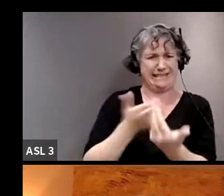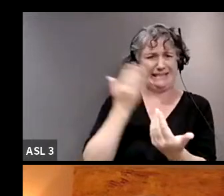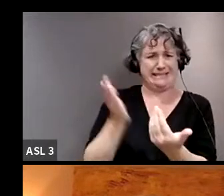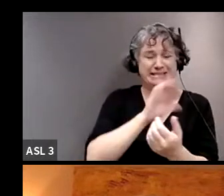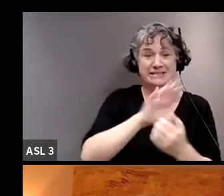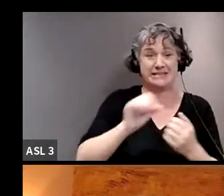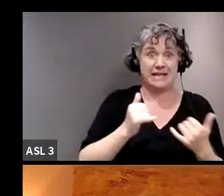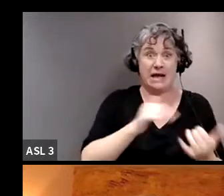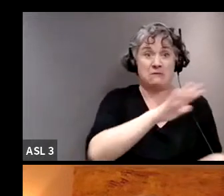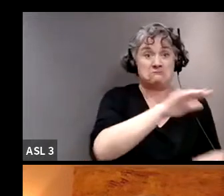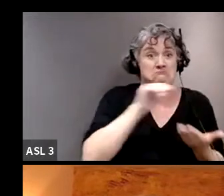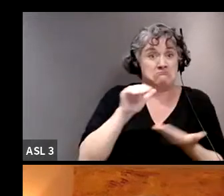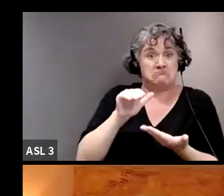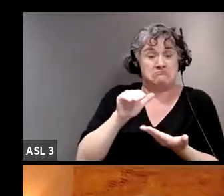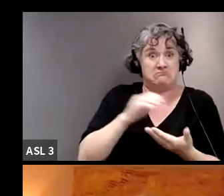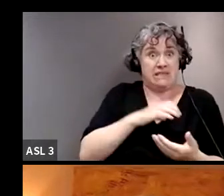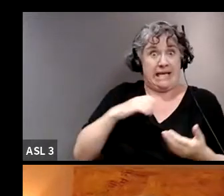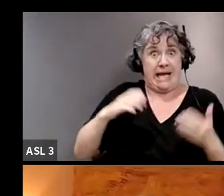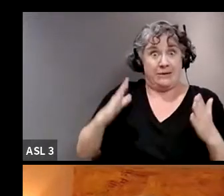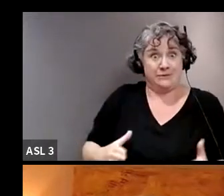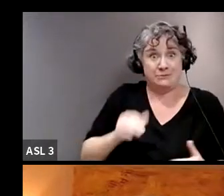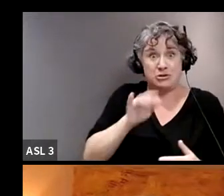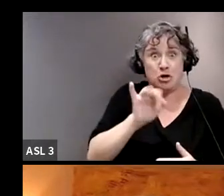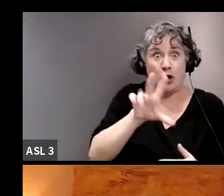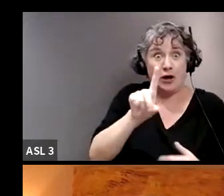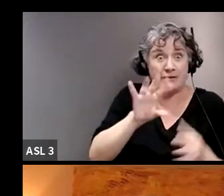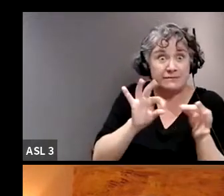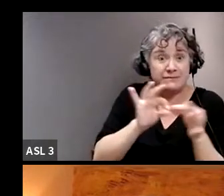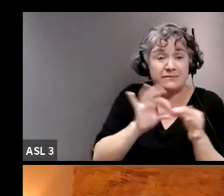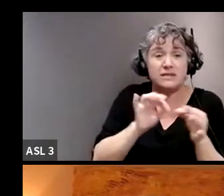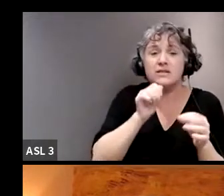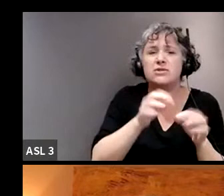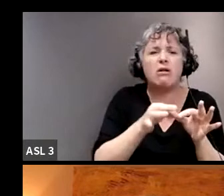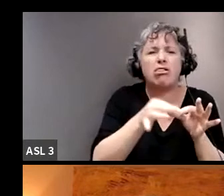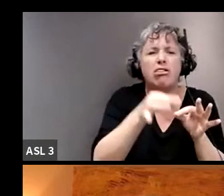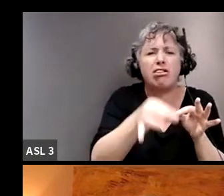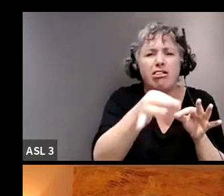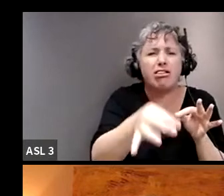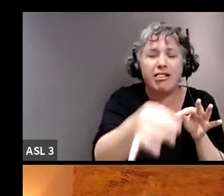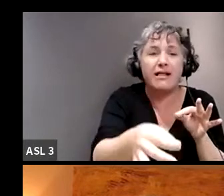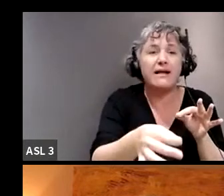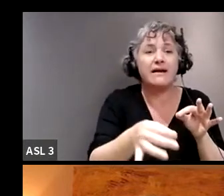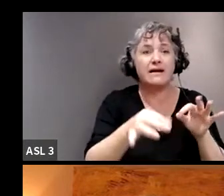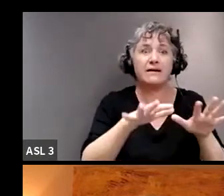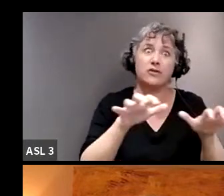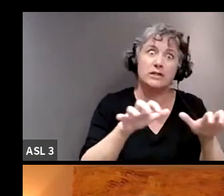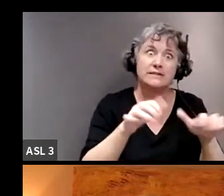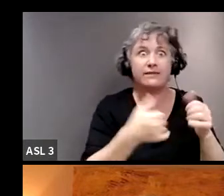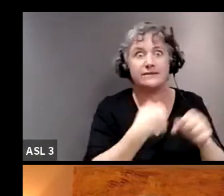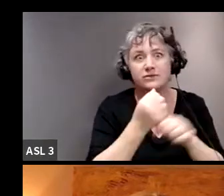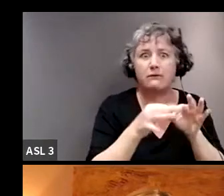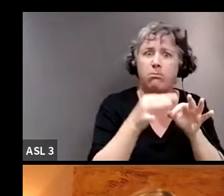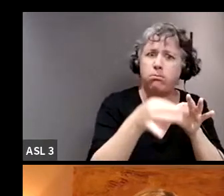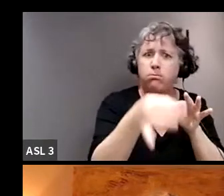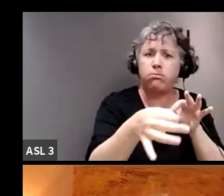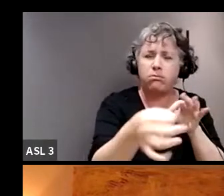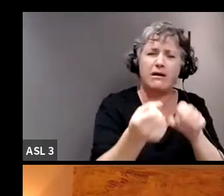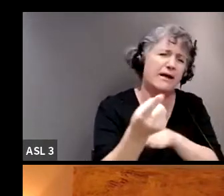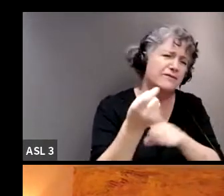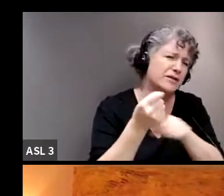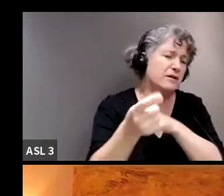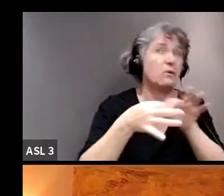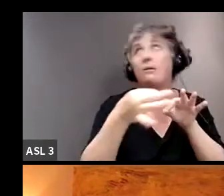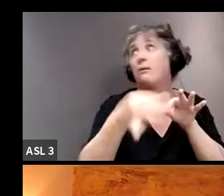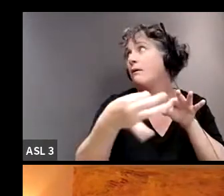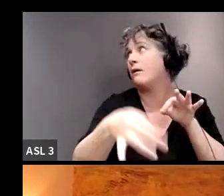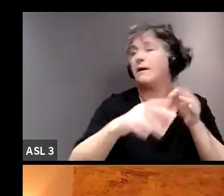funding now as councilman are noted let's not push this this back as you push to freeze to this year continuing to push this issue year after year means it